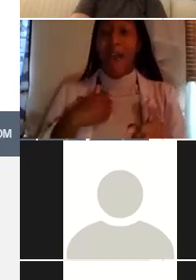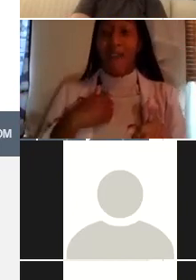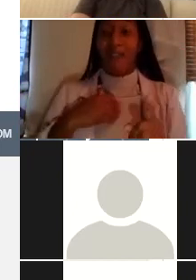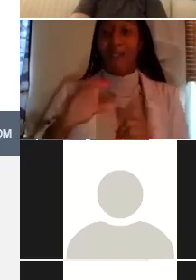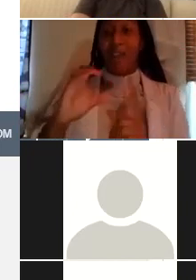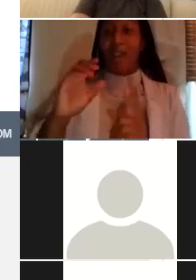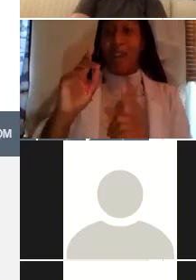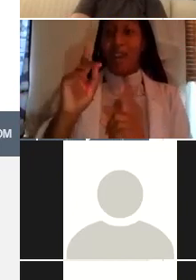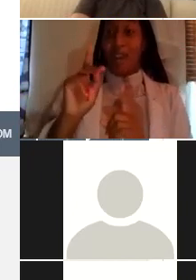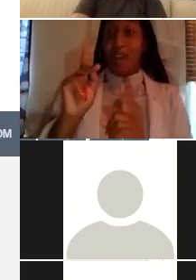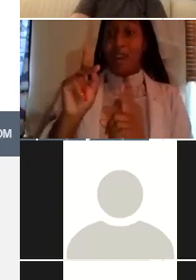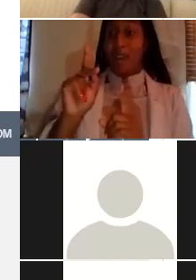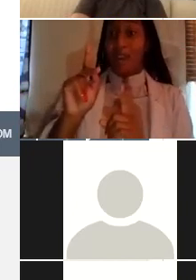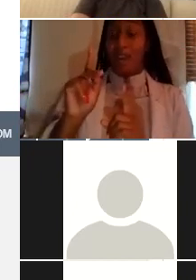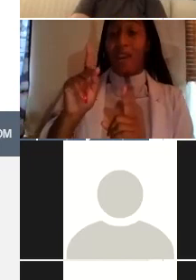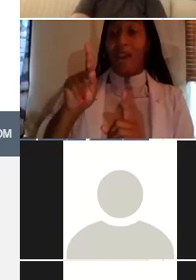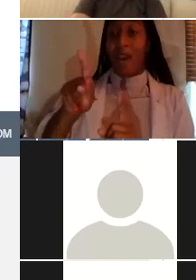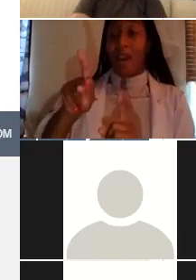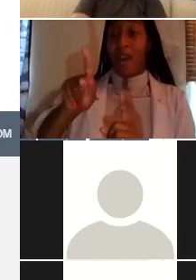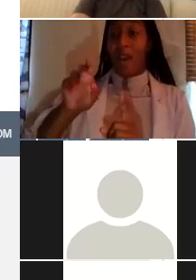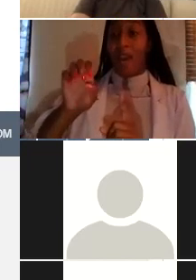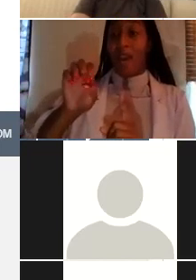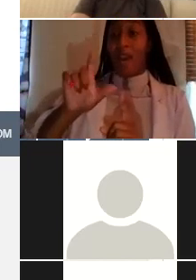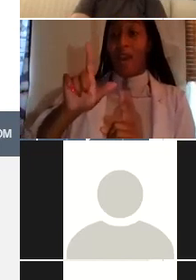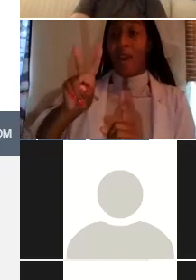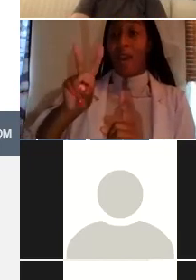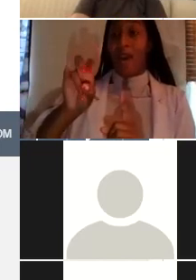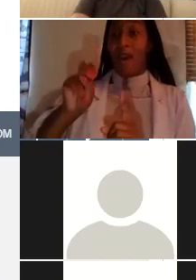physical science because